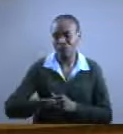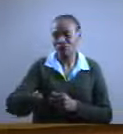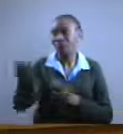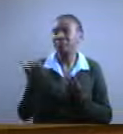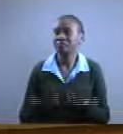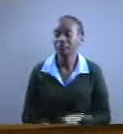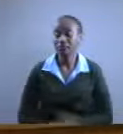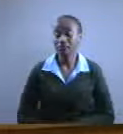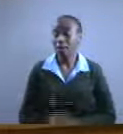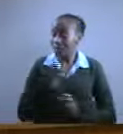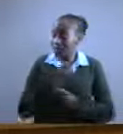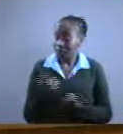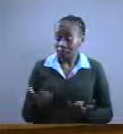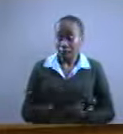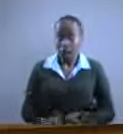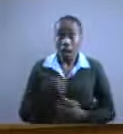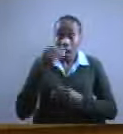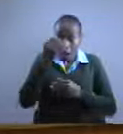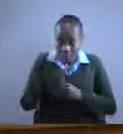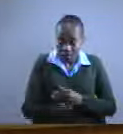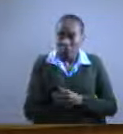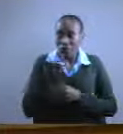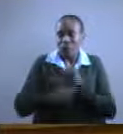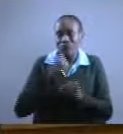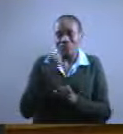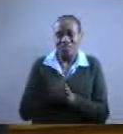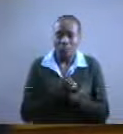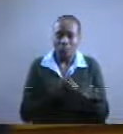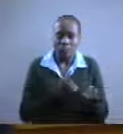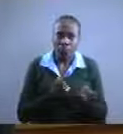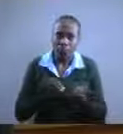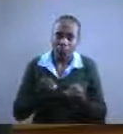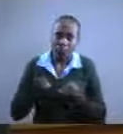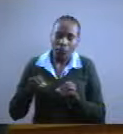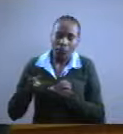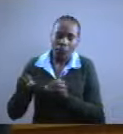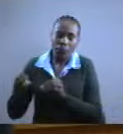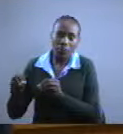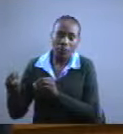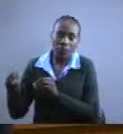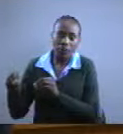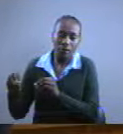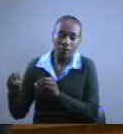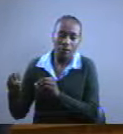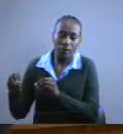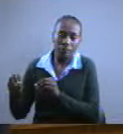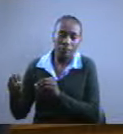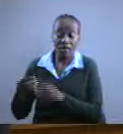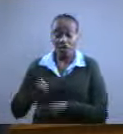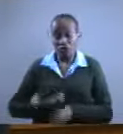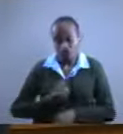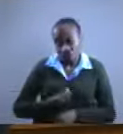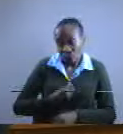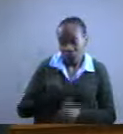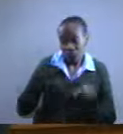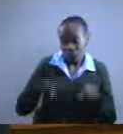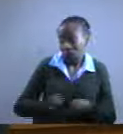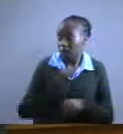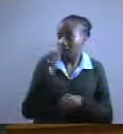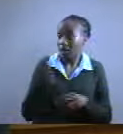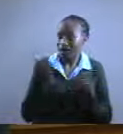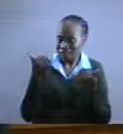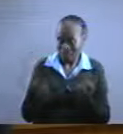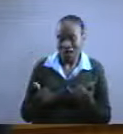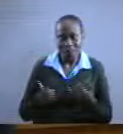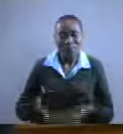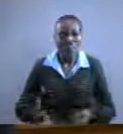But, Honourable Deputy Speaker, after 3 years of delays caused by an ideological standoff in the tripartite alliance, young South Africans are finally getting their youth